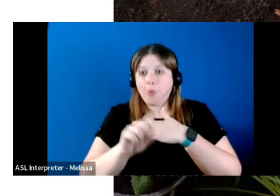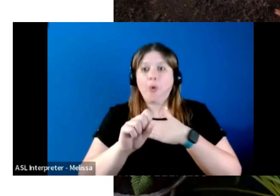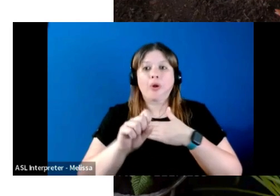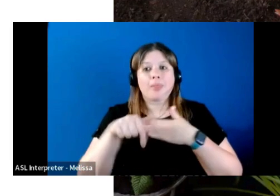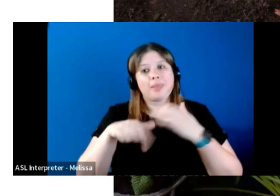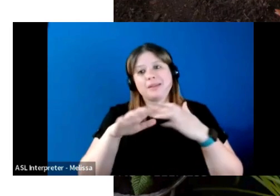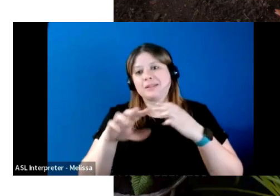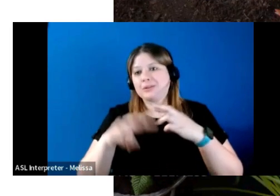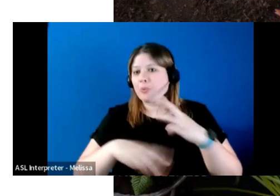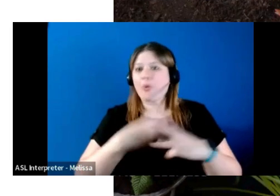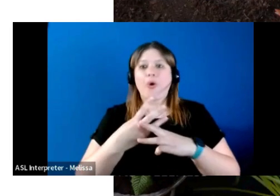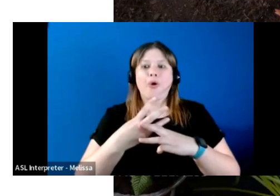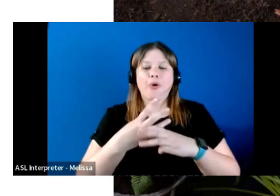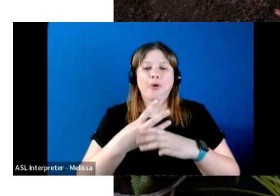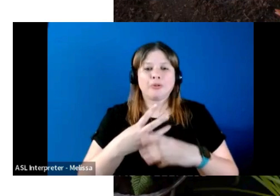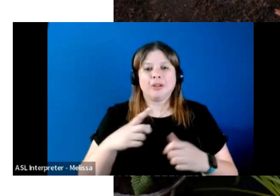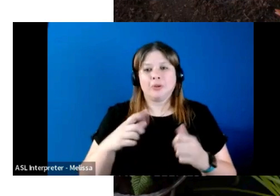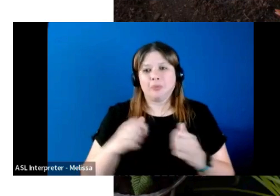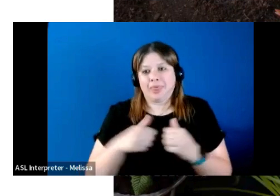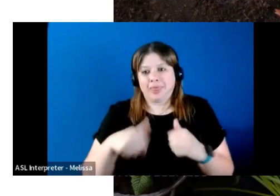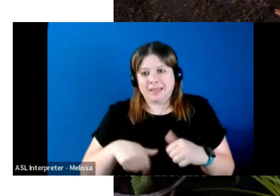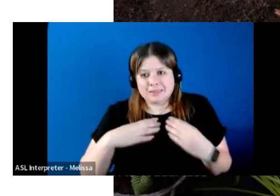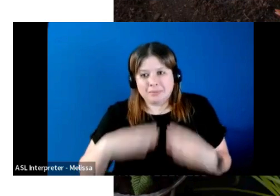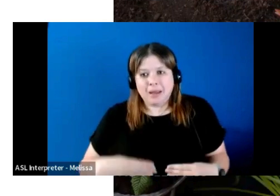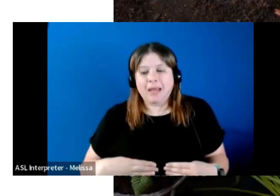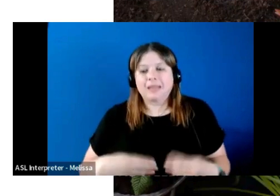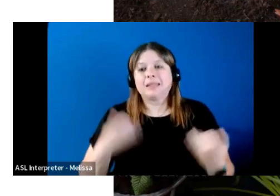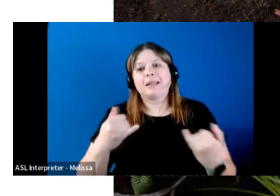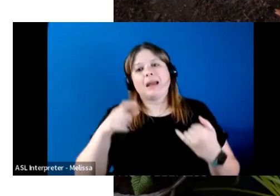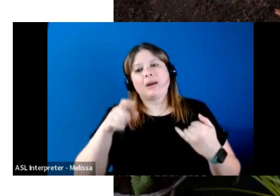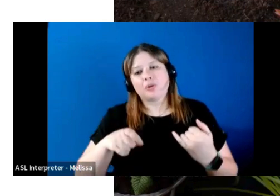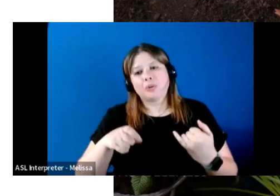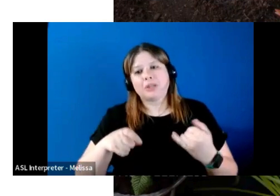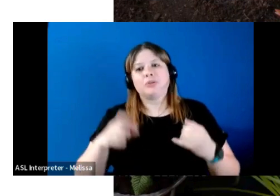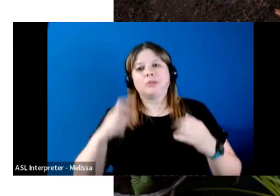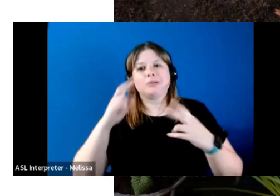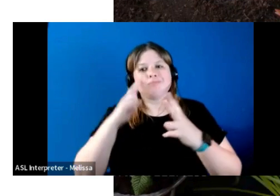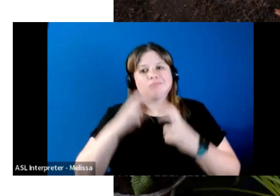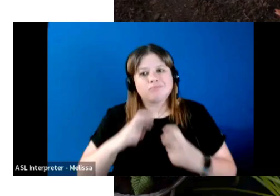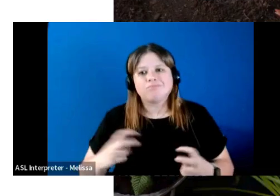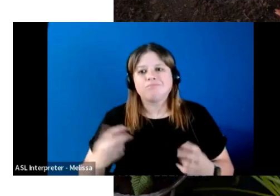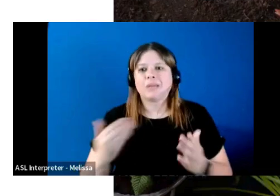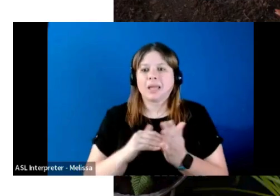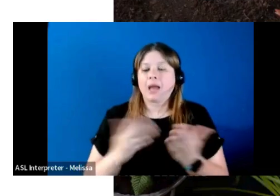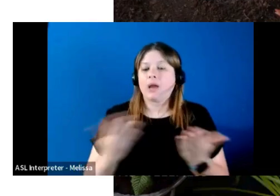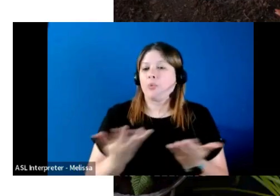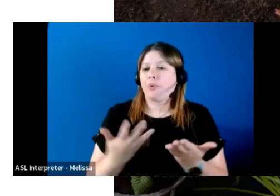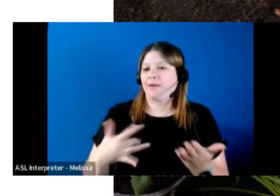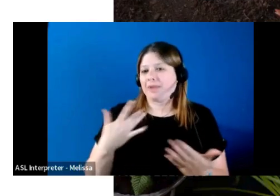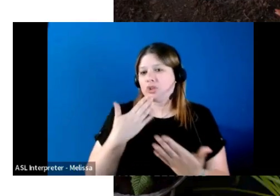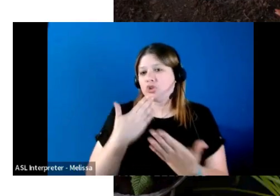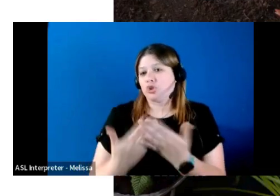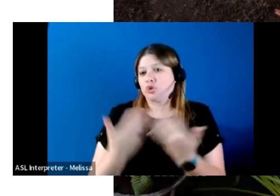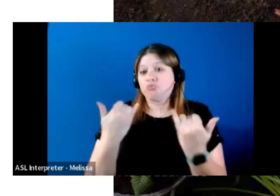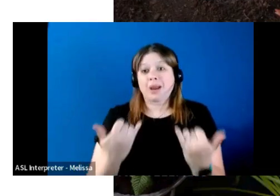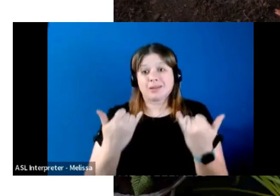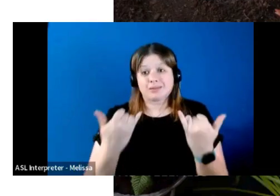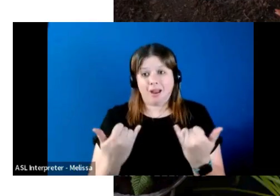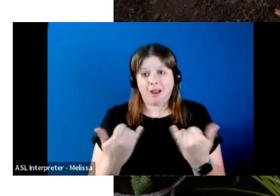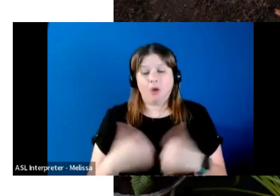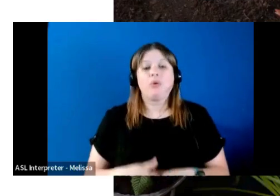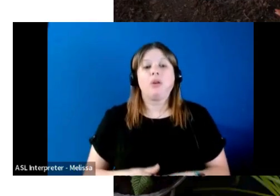to figure out what feels good now. Then I also want you to open yourself up to